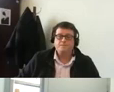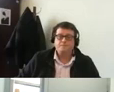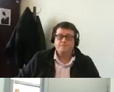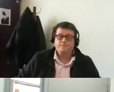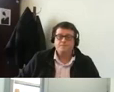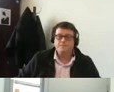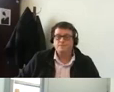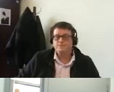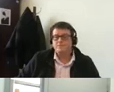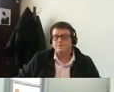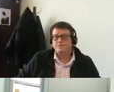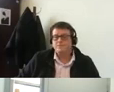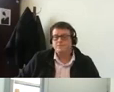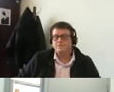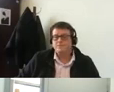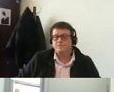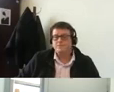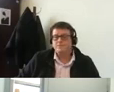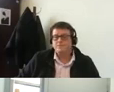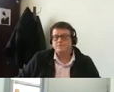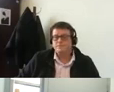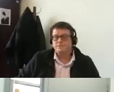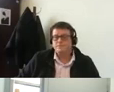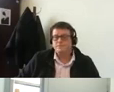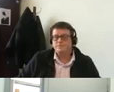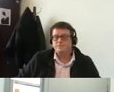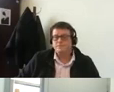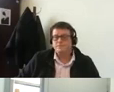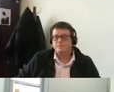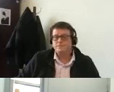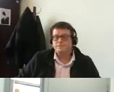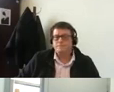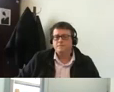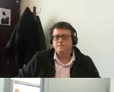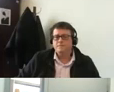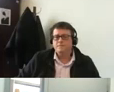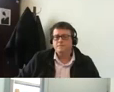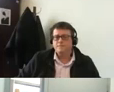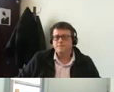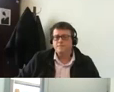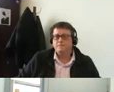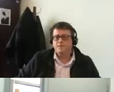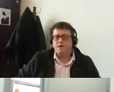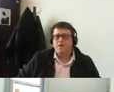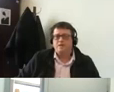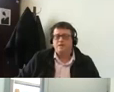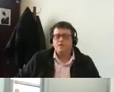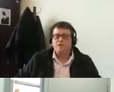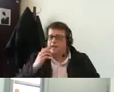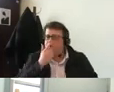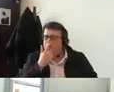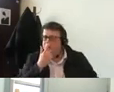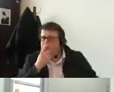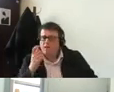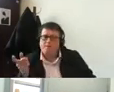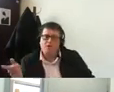provide that opportunity to review those plans and potentially revisit a person's capacity if necessary. Steve, I'll just